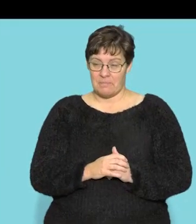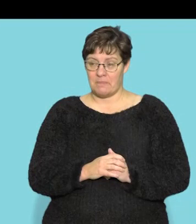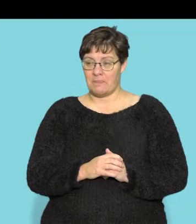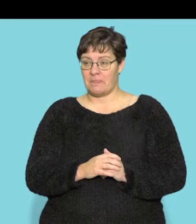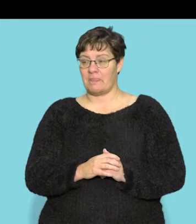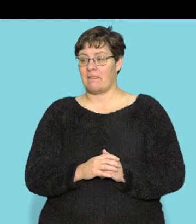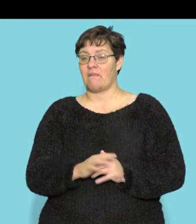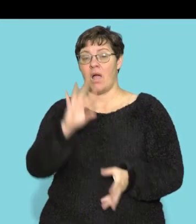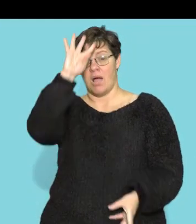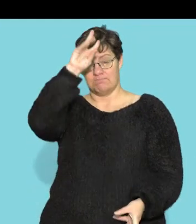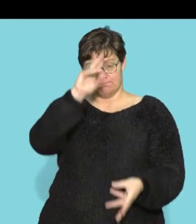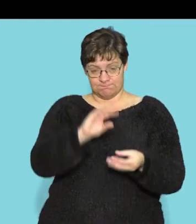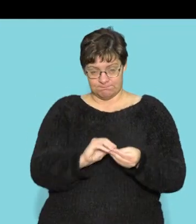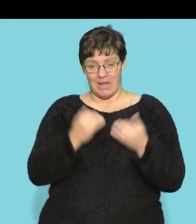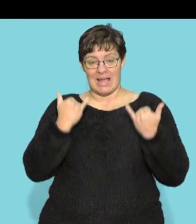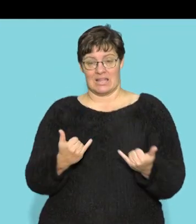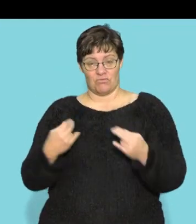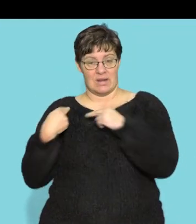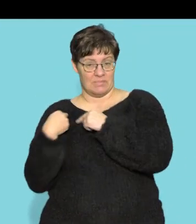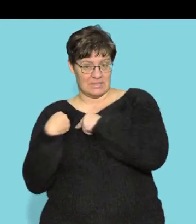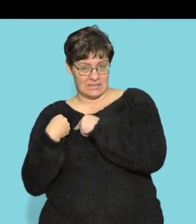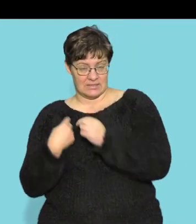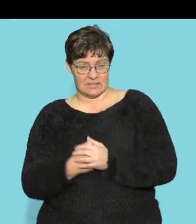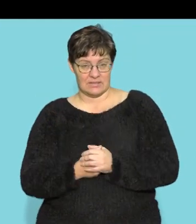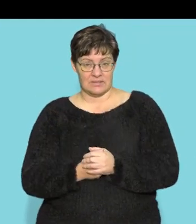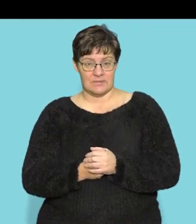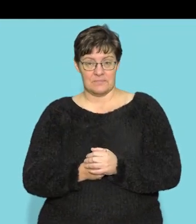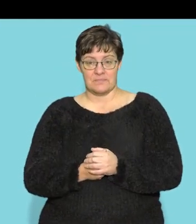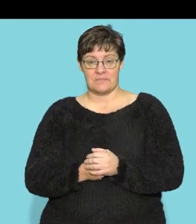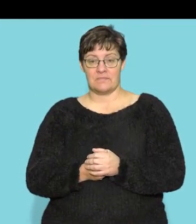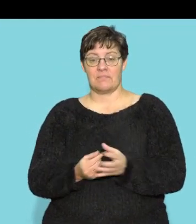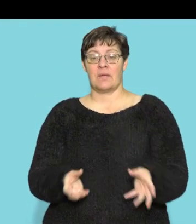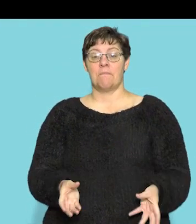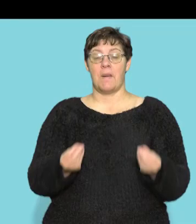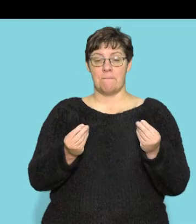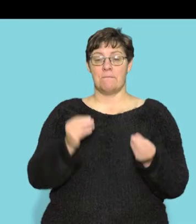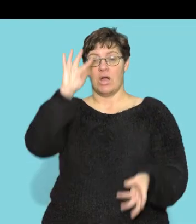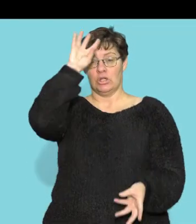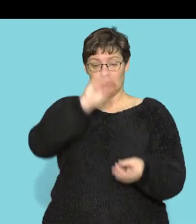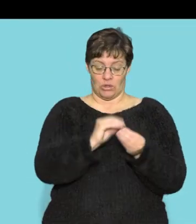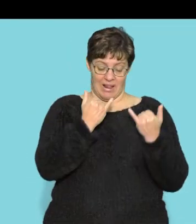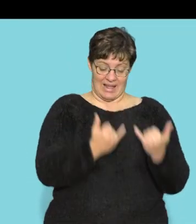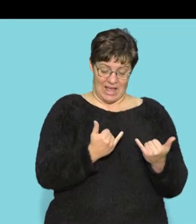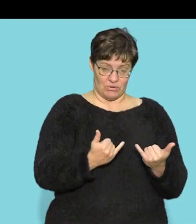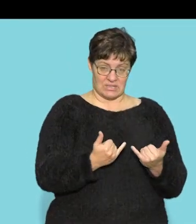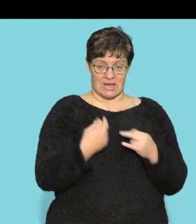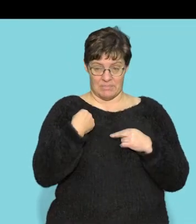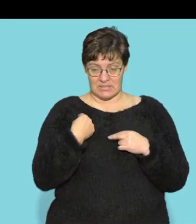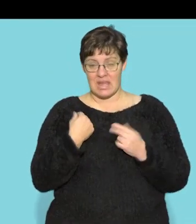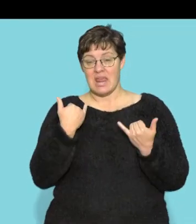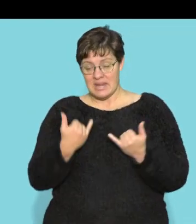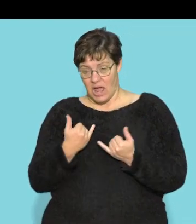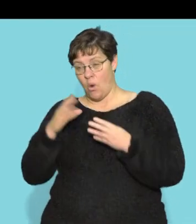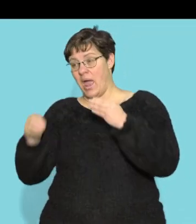then add up my current liabilities to give me the total of my current liabilities. I now add